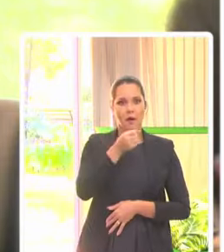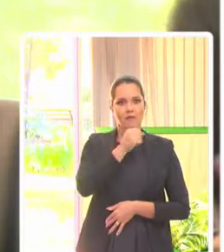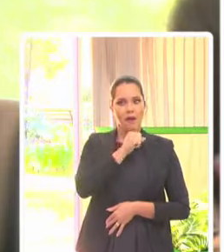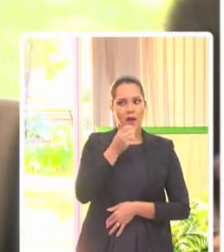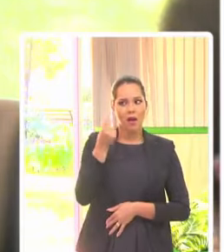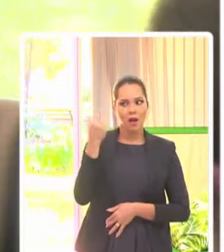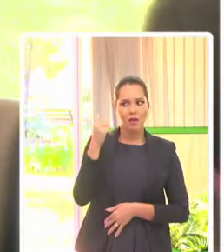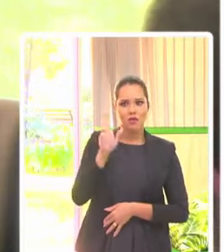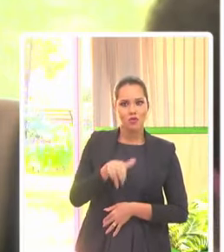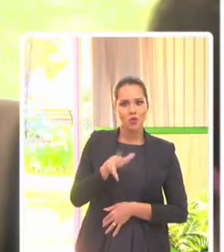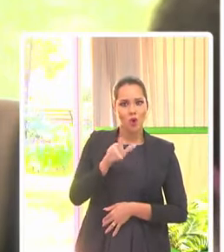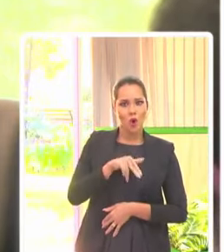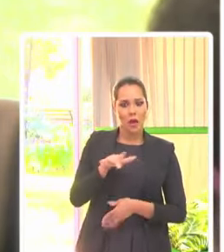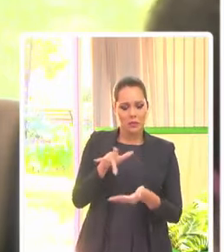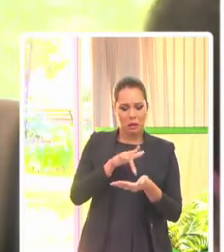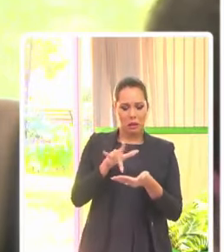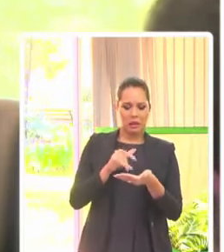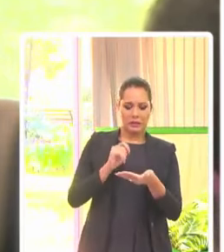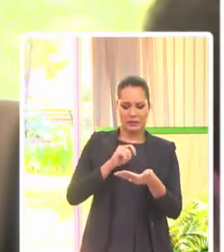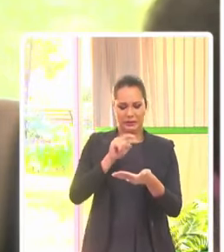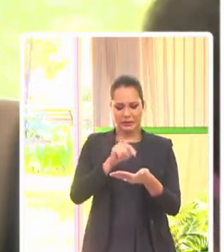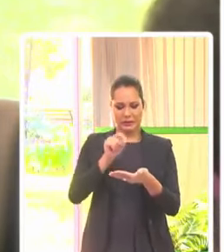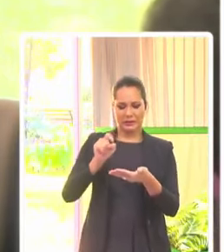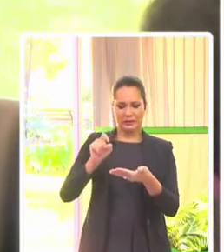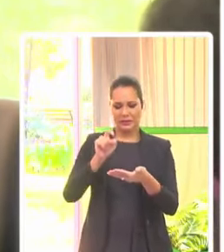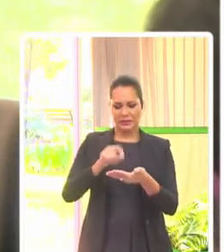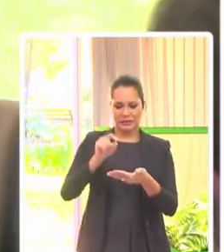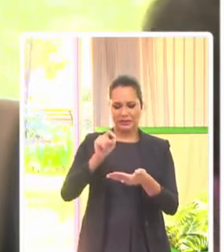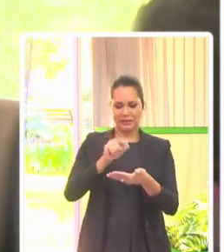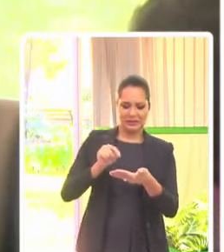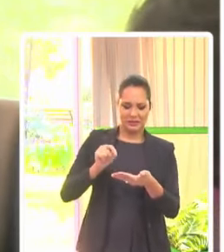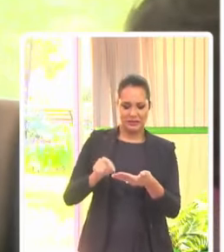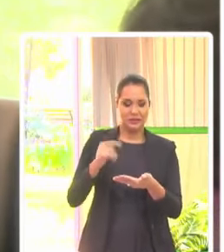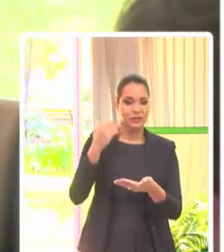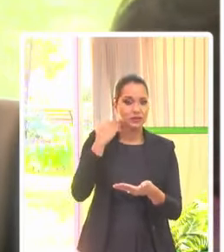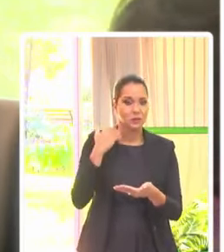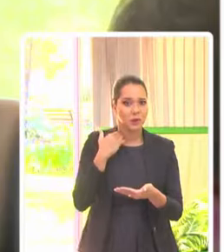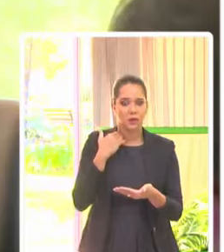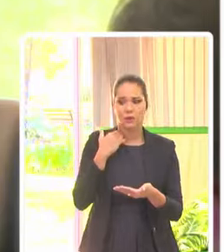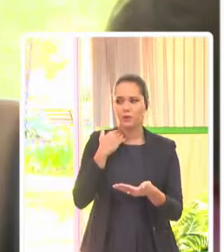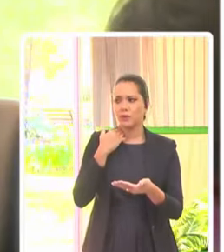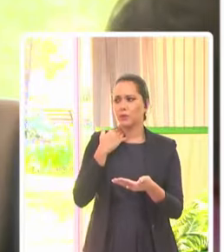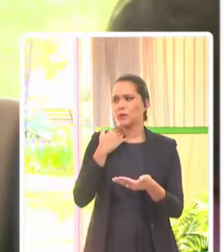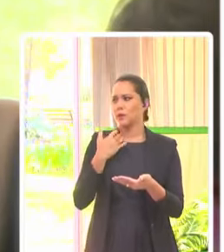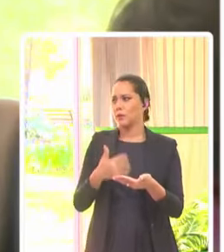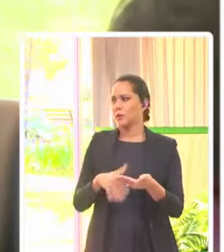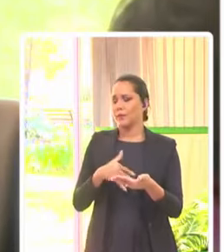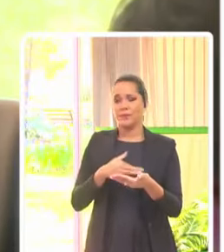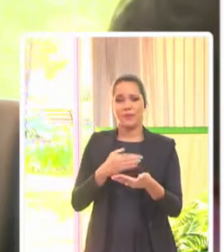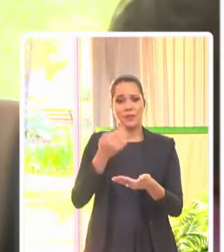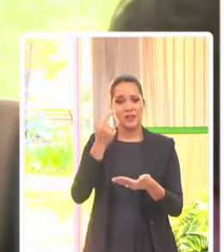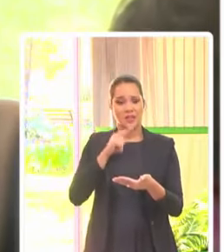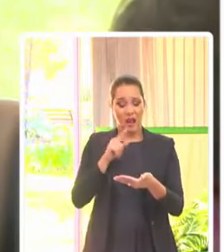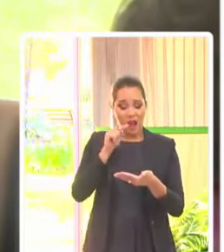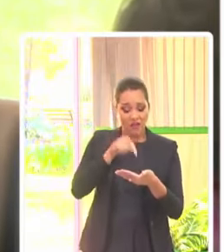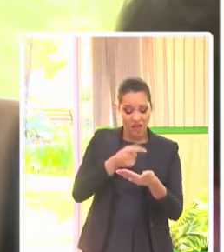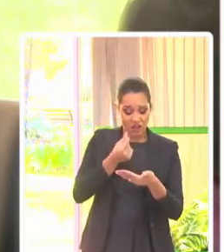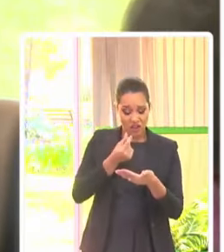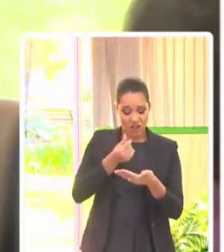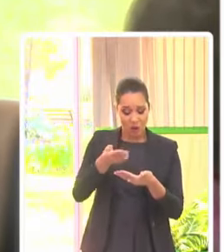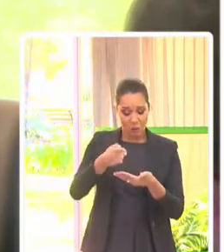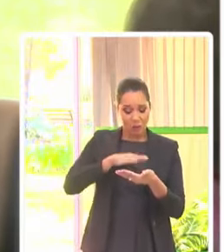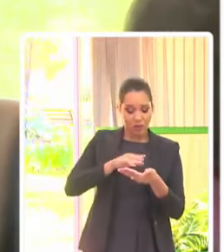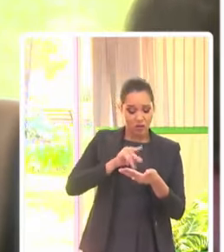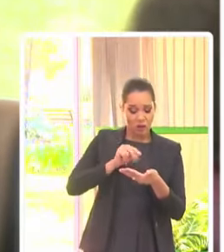and you have three things you want to do with your bank account, you know, which is you make sure your money is in, transfer it to a relative, you know, thing, have